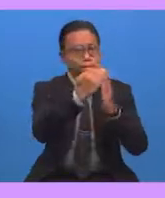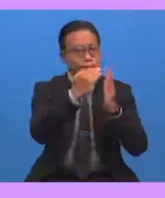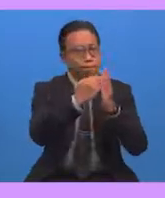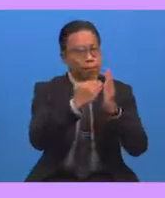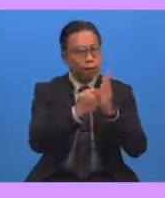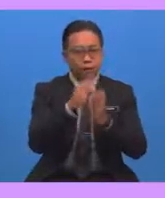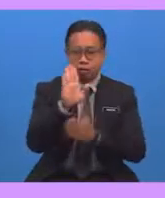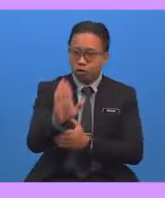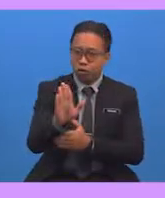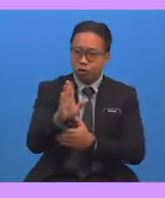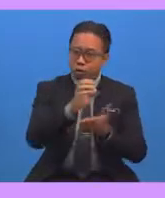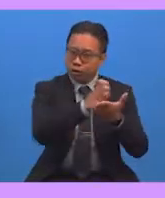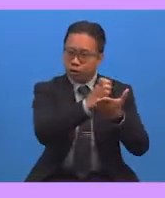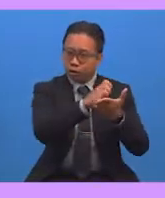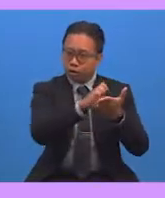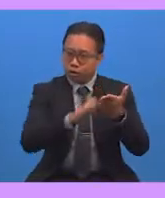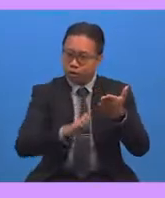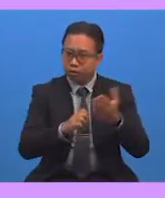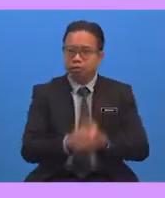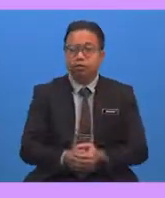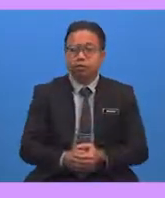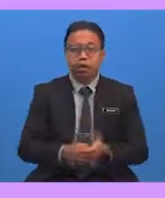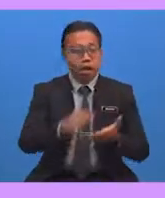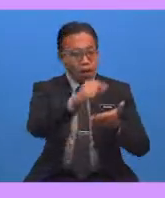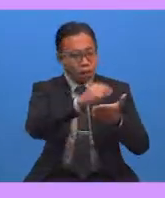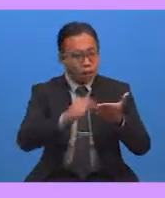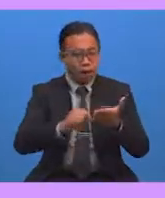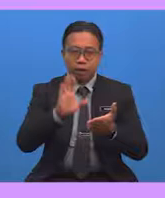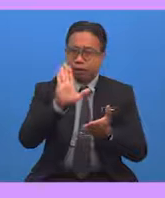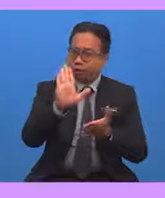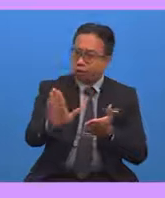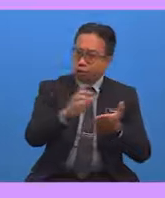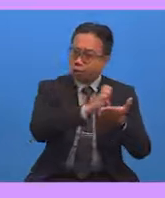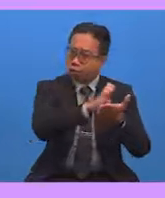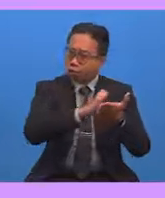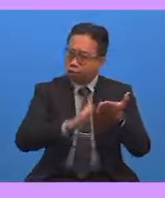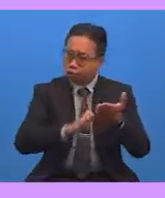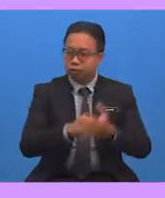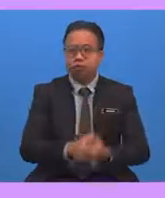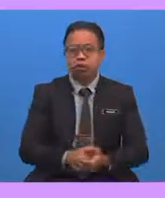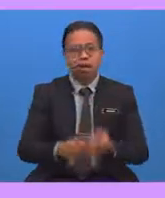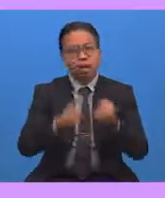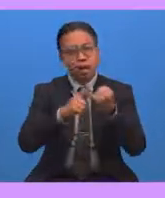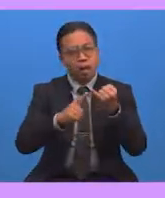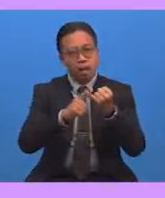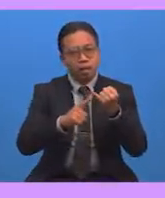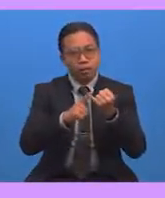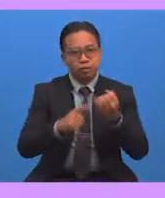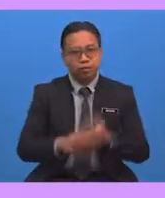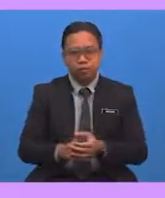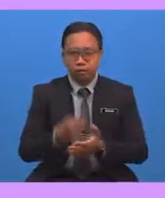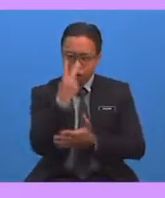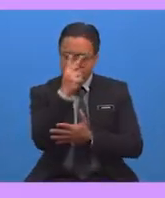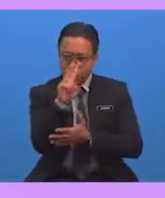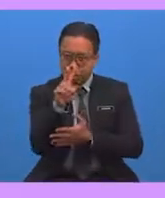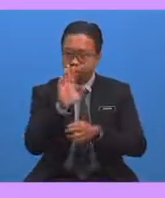essay. Step 3, write your essay. And finally, step 4,